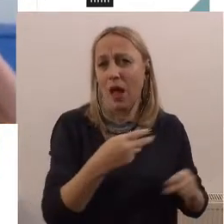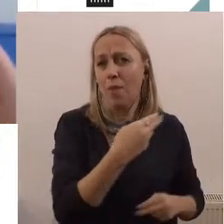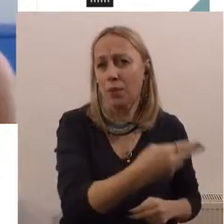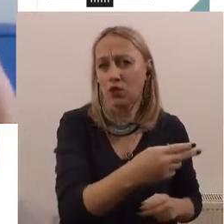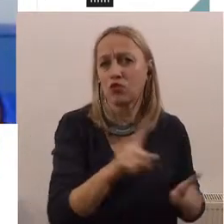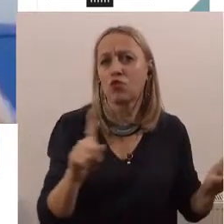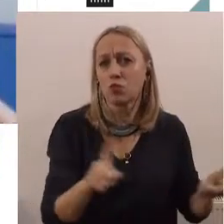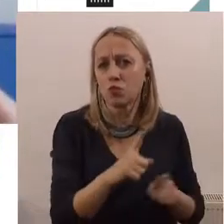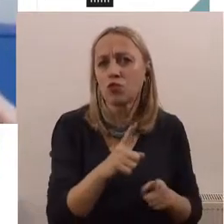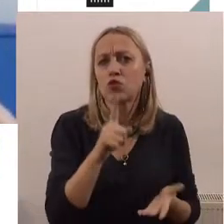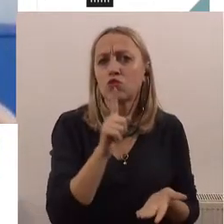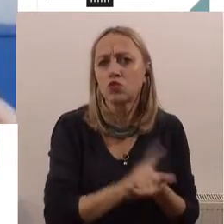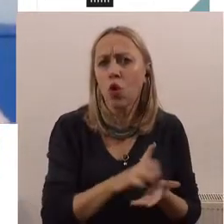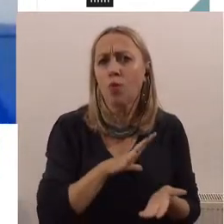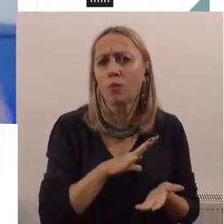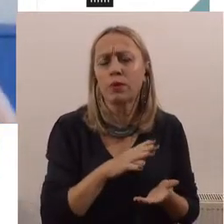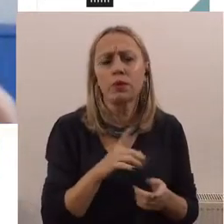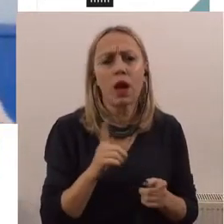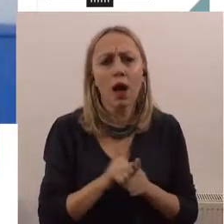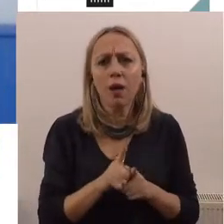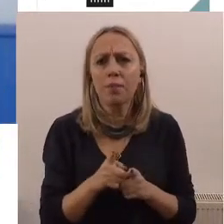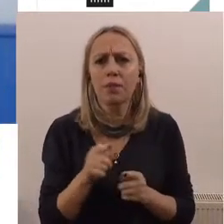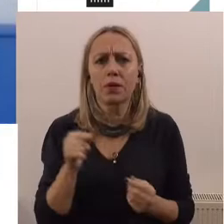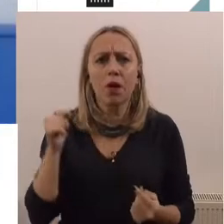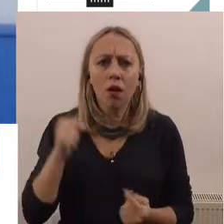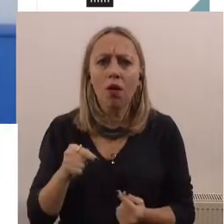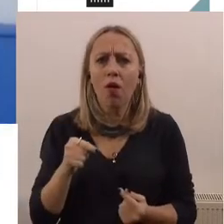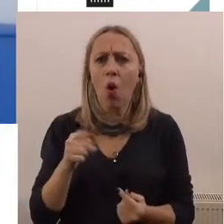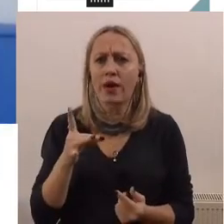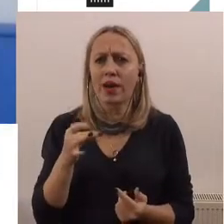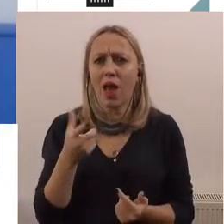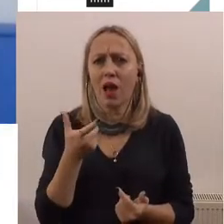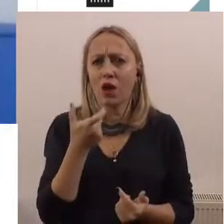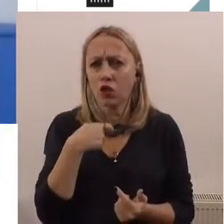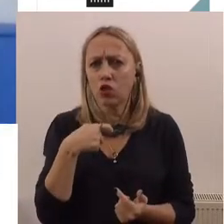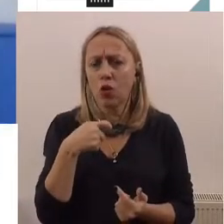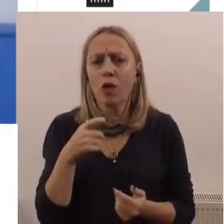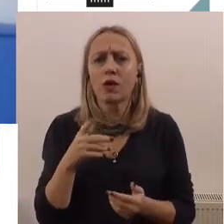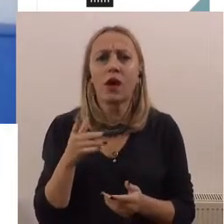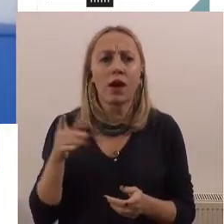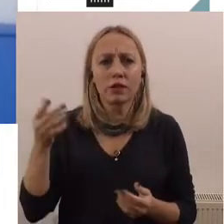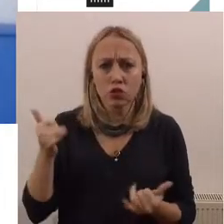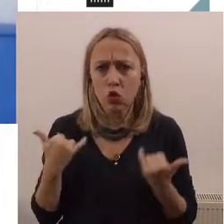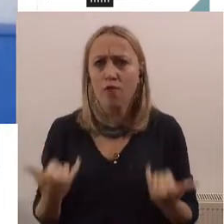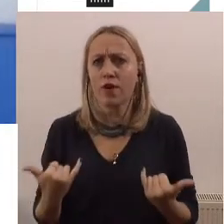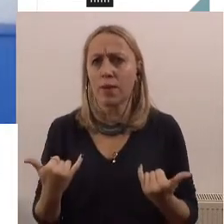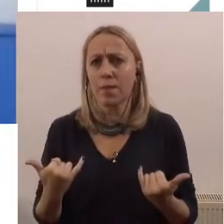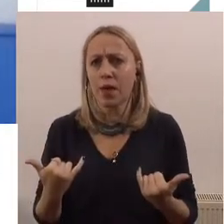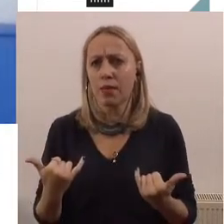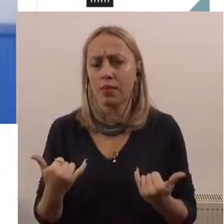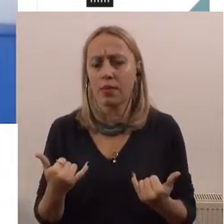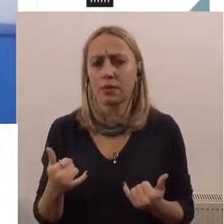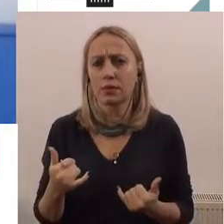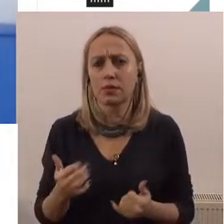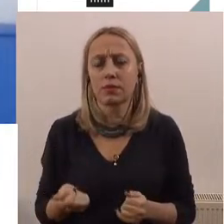museum, it has to be correct how it is now. And